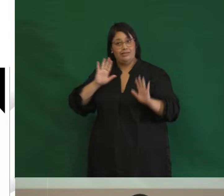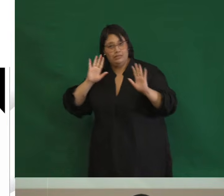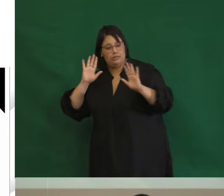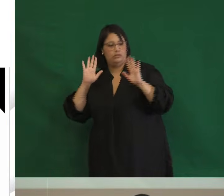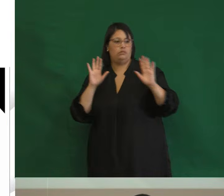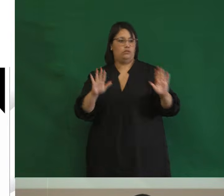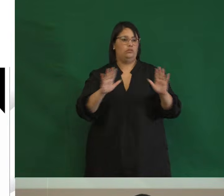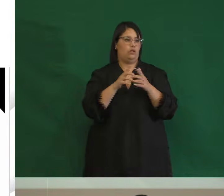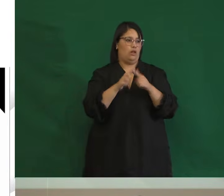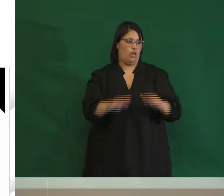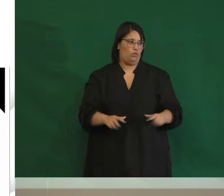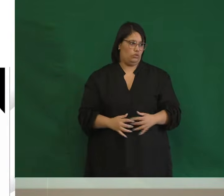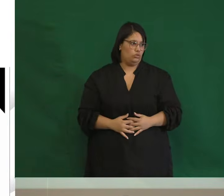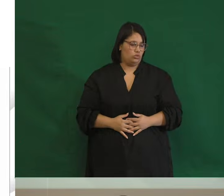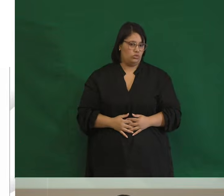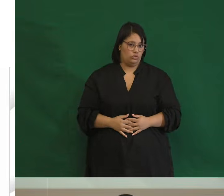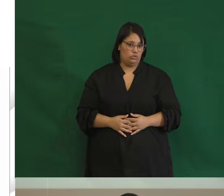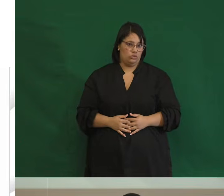their language.